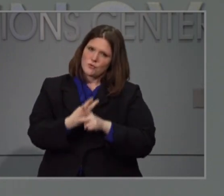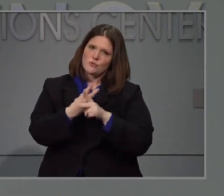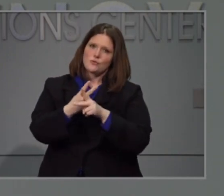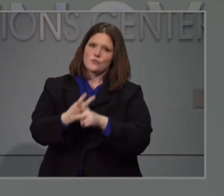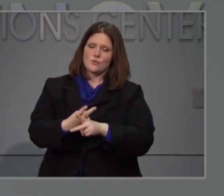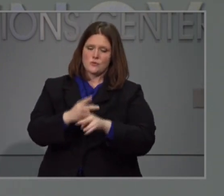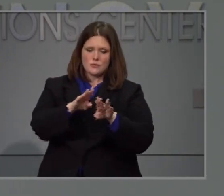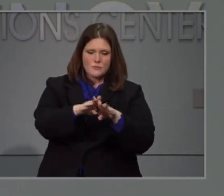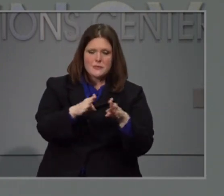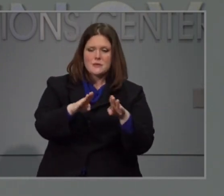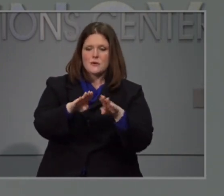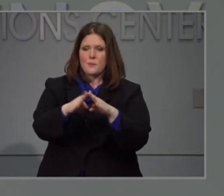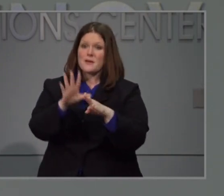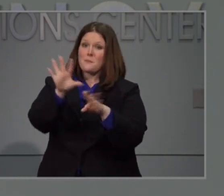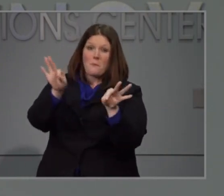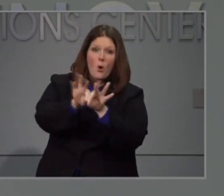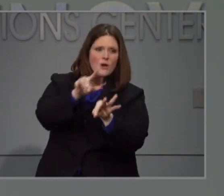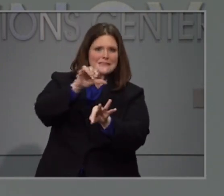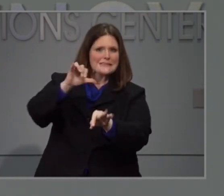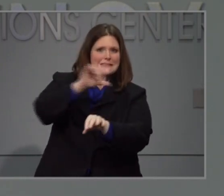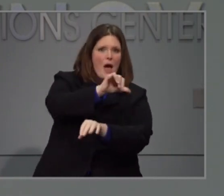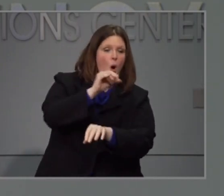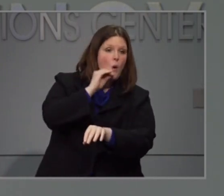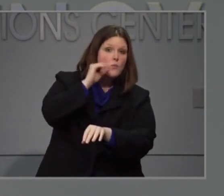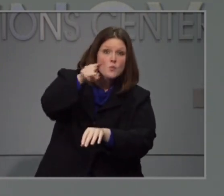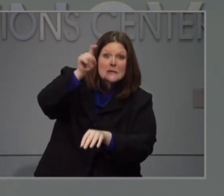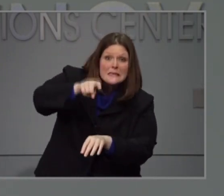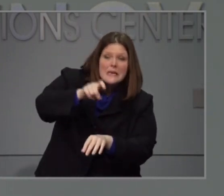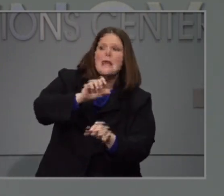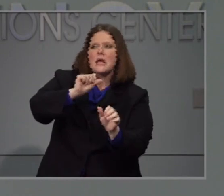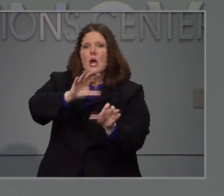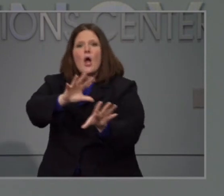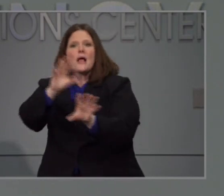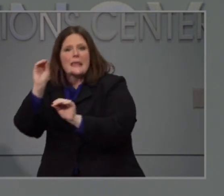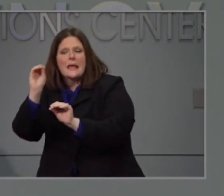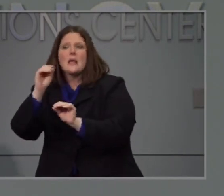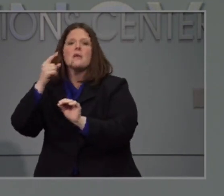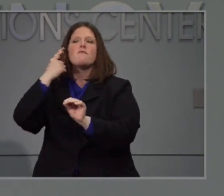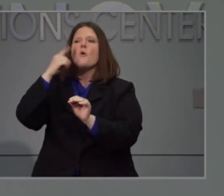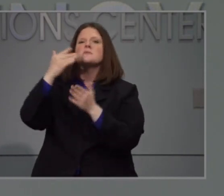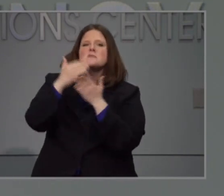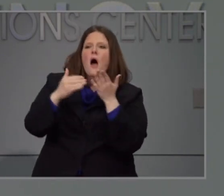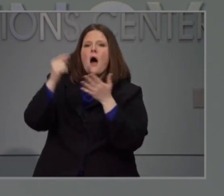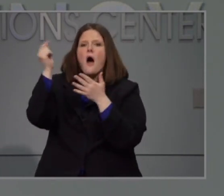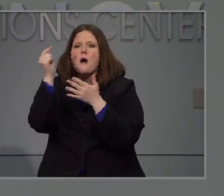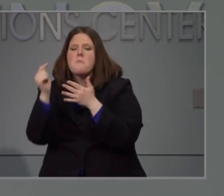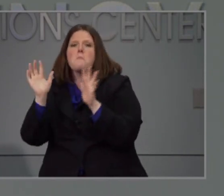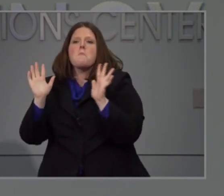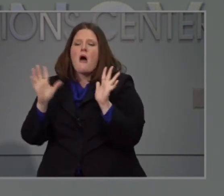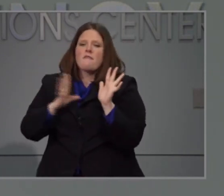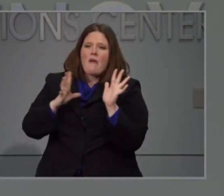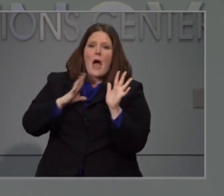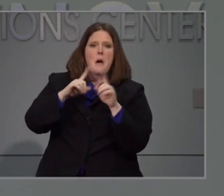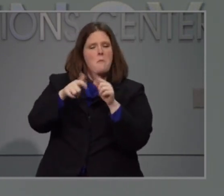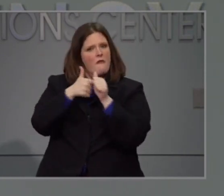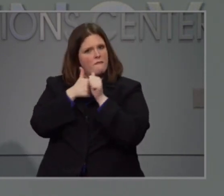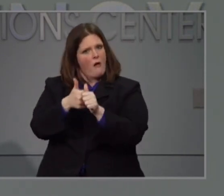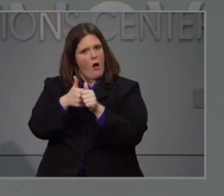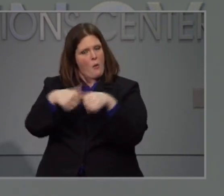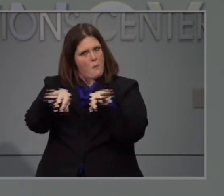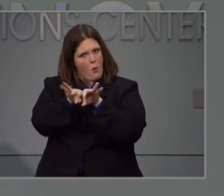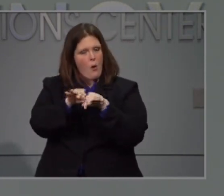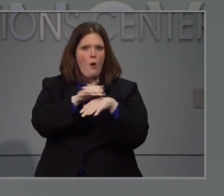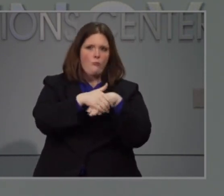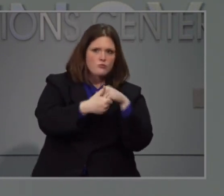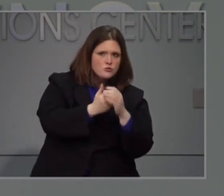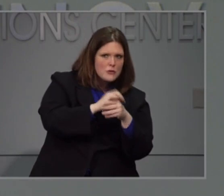are saying stay at home. Now there are more reasons you can leave home, and when you do it, we want you to follow the 3 W's.